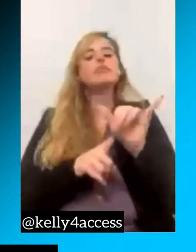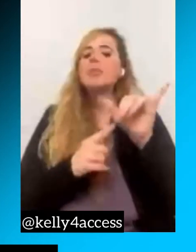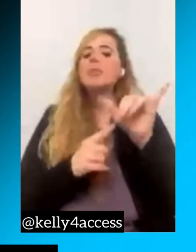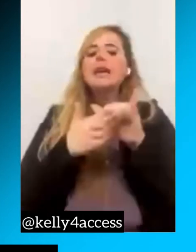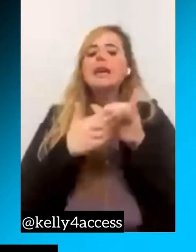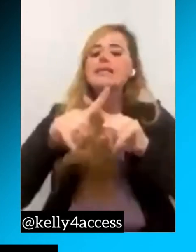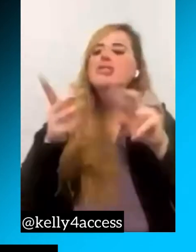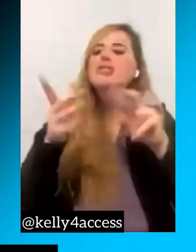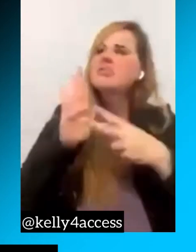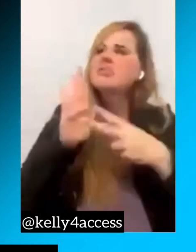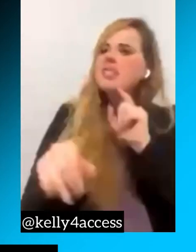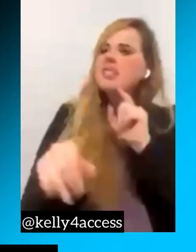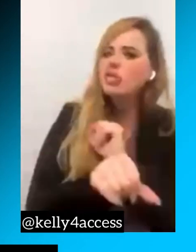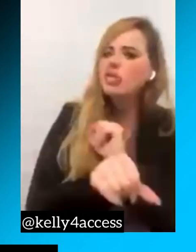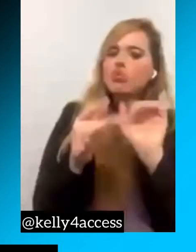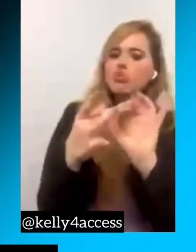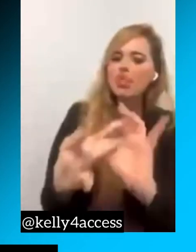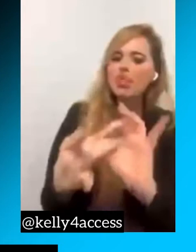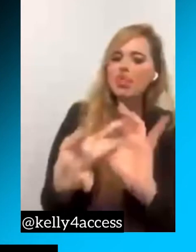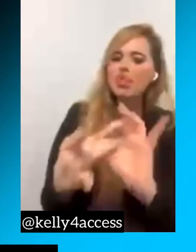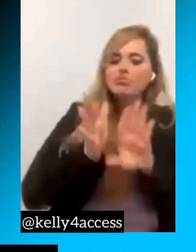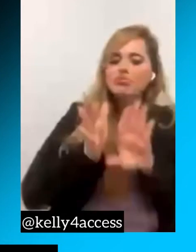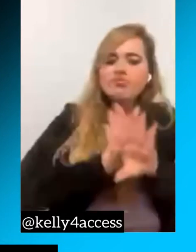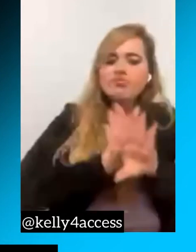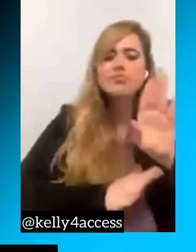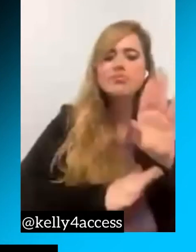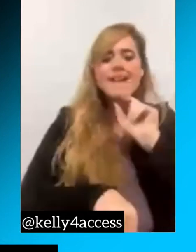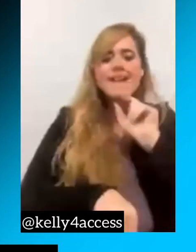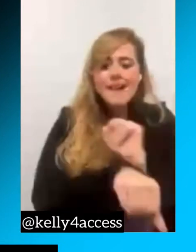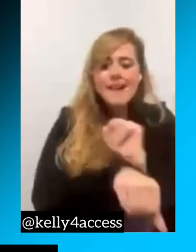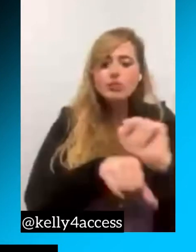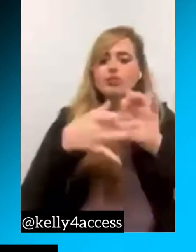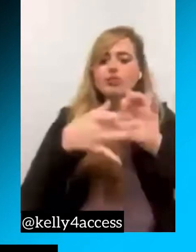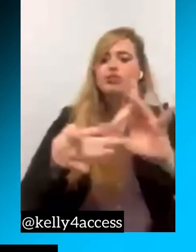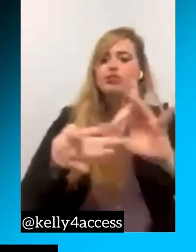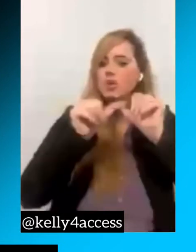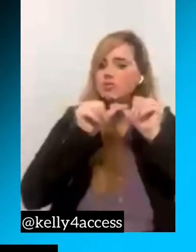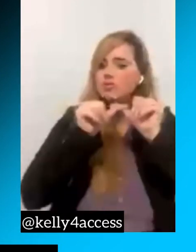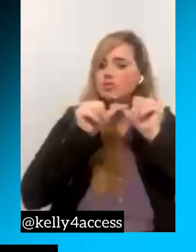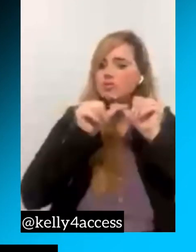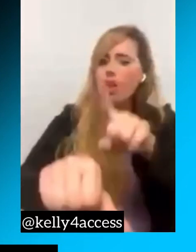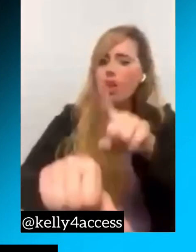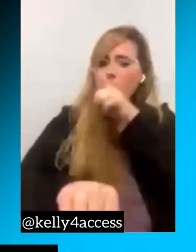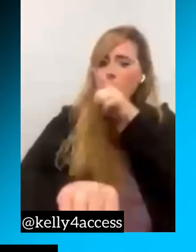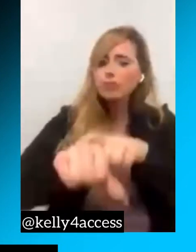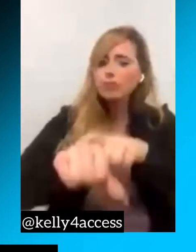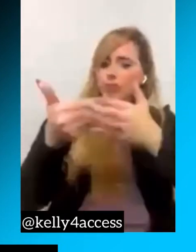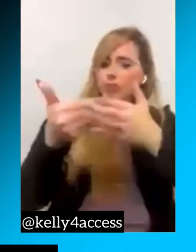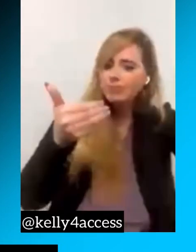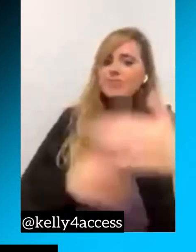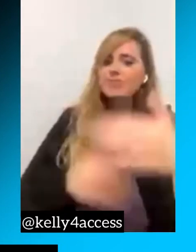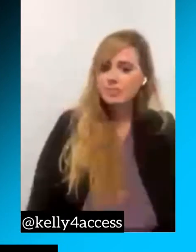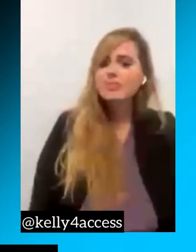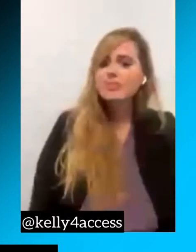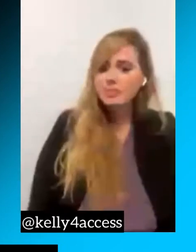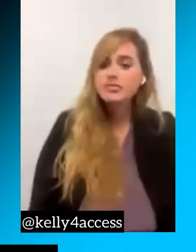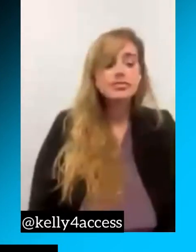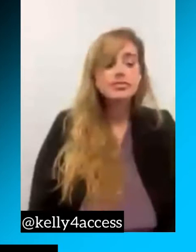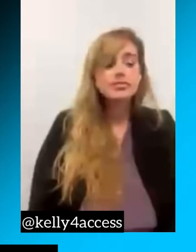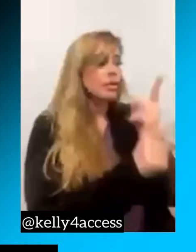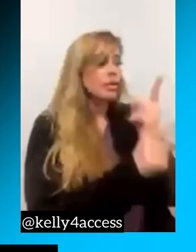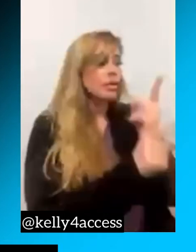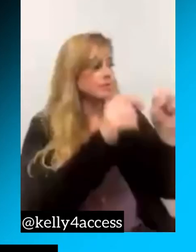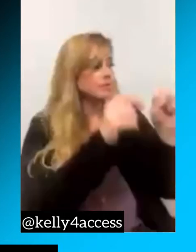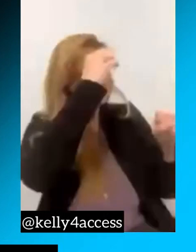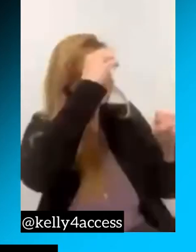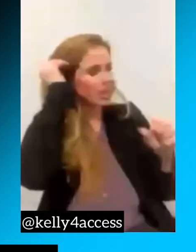actual relationships, building actual relationships long term. Mm-hmm. Yeah, exactly. And to